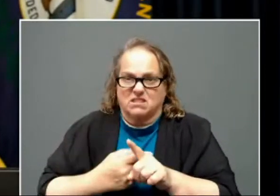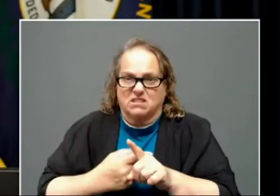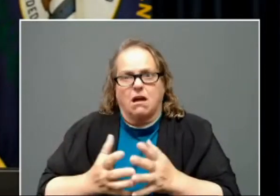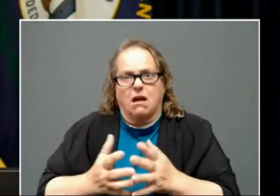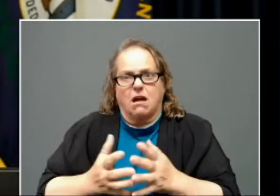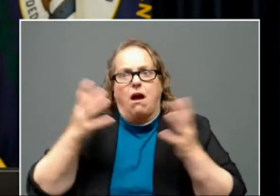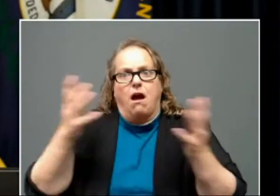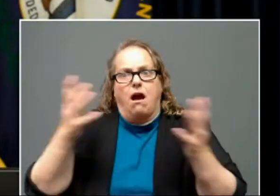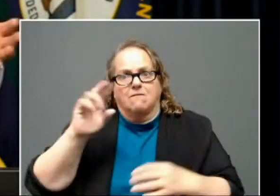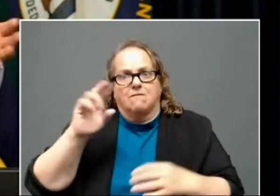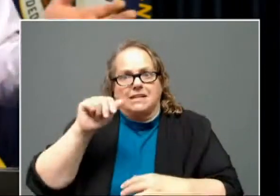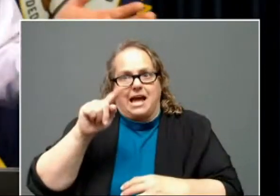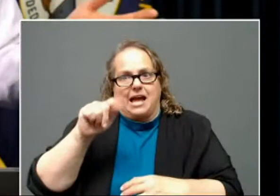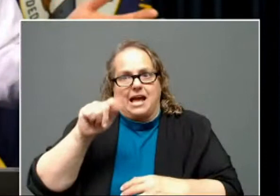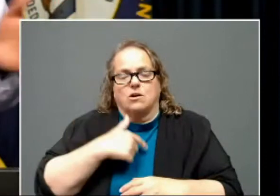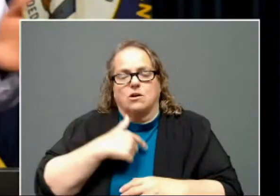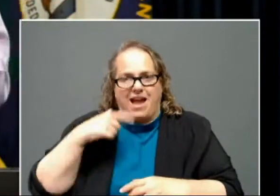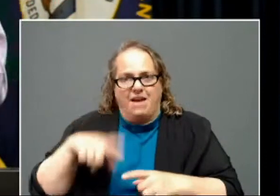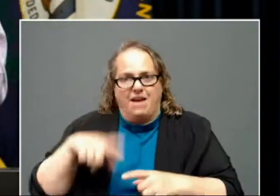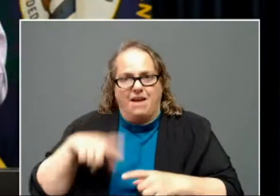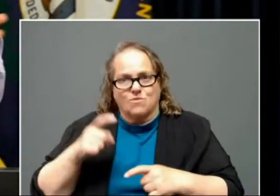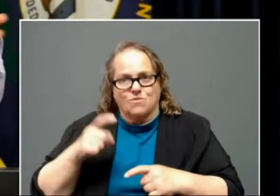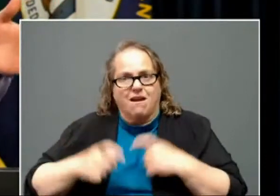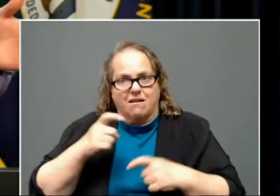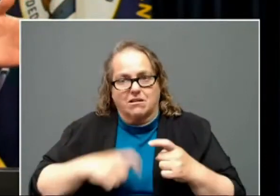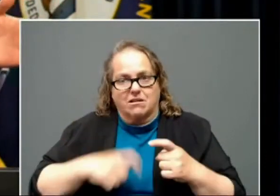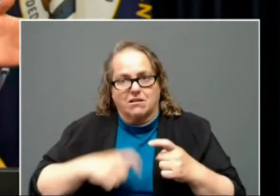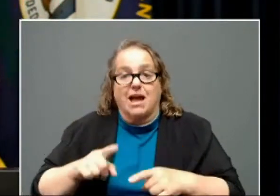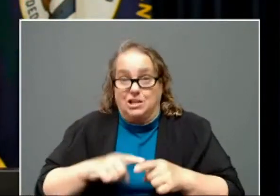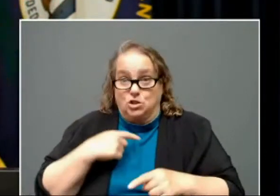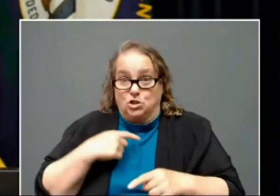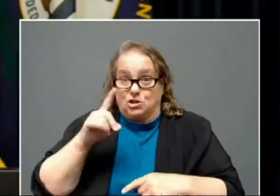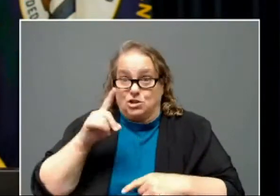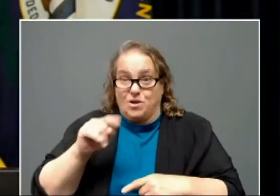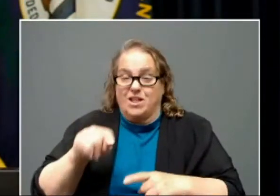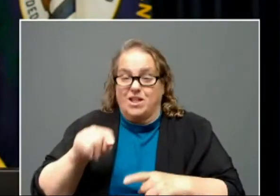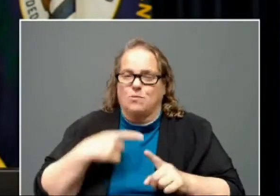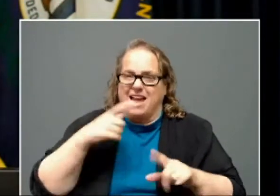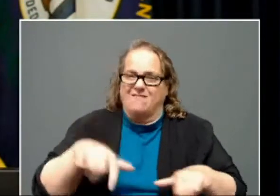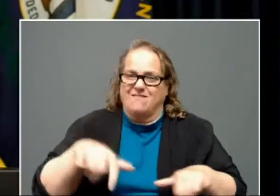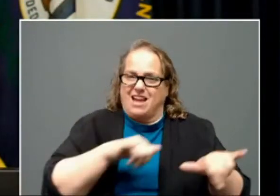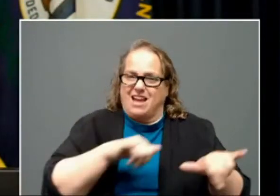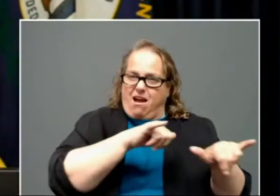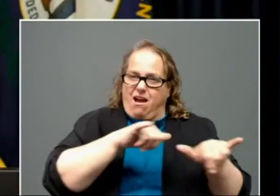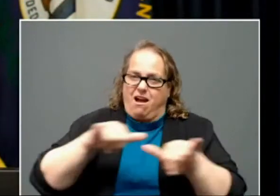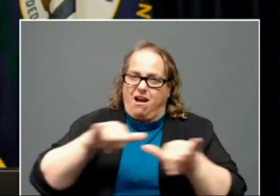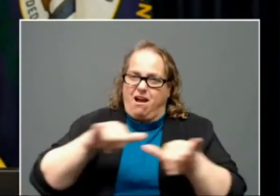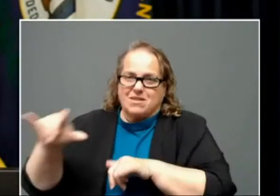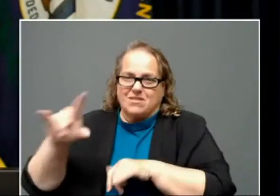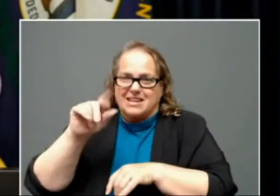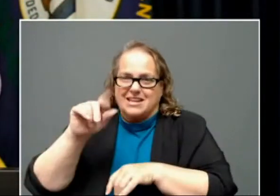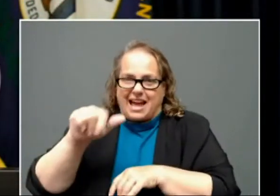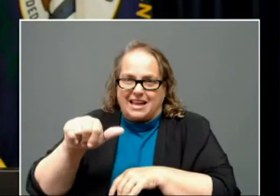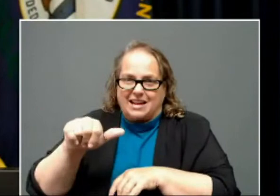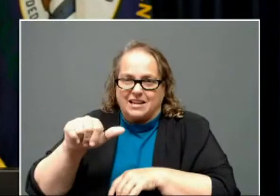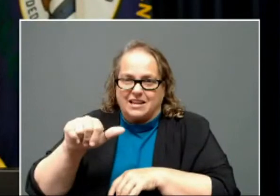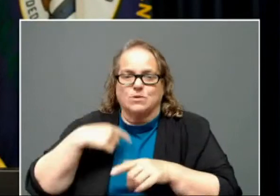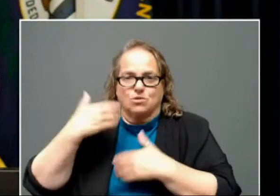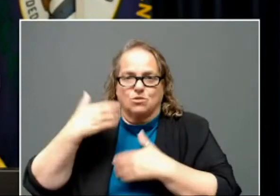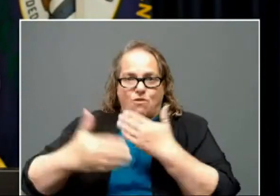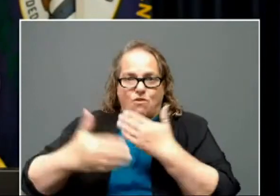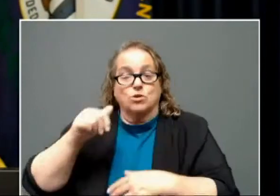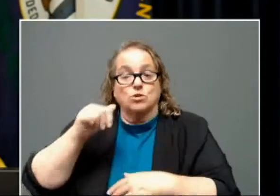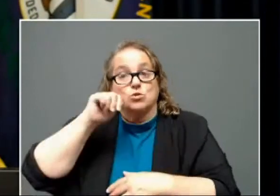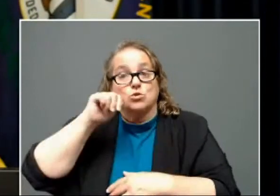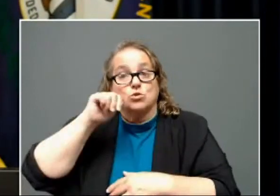handle. So as we do this now, we need to harmonize the data so it's rational going forward. So tomorrow, there's going to be an increase